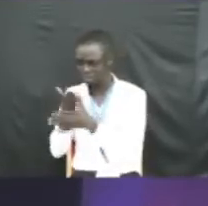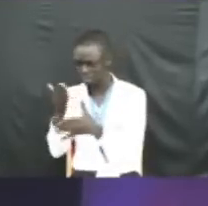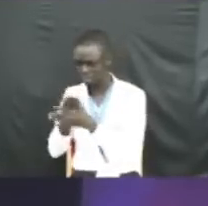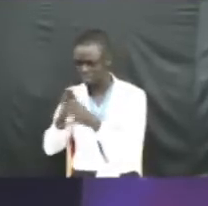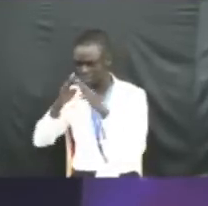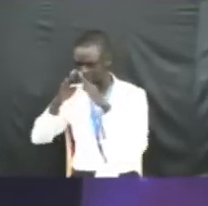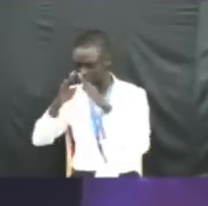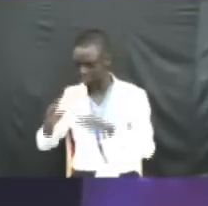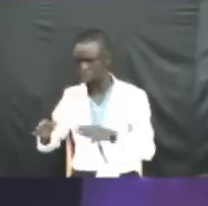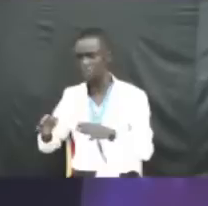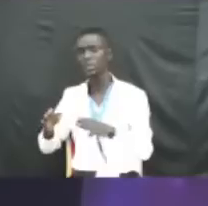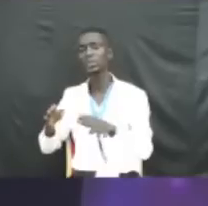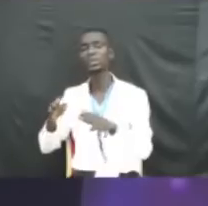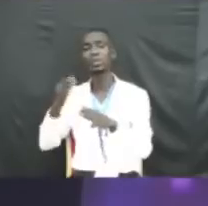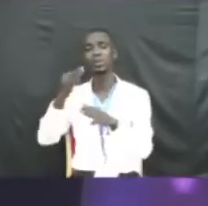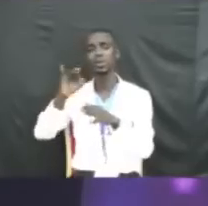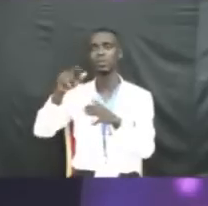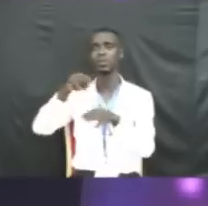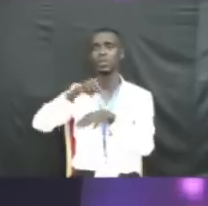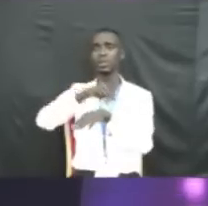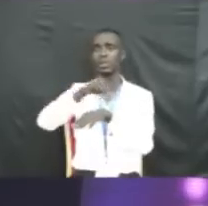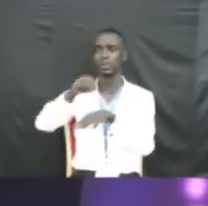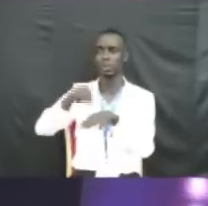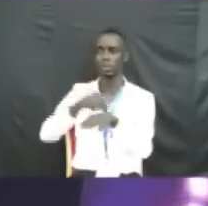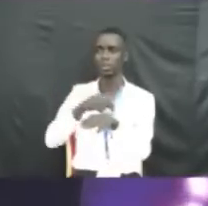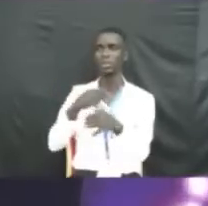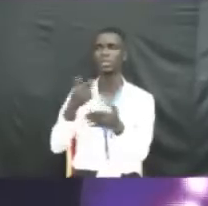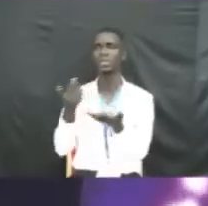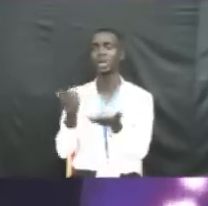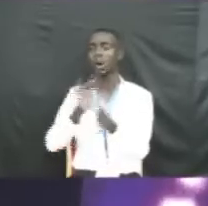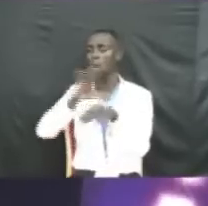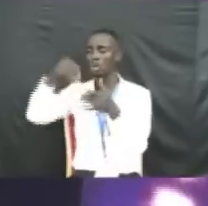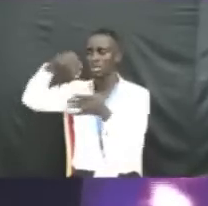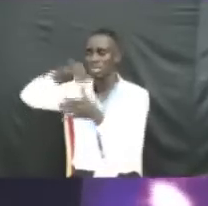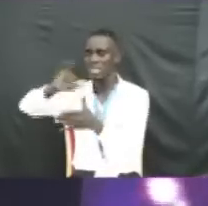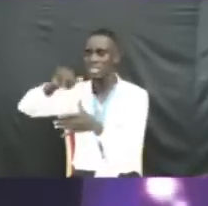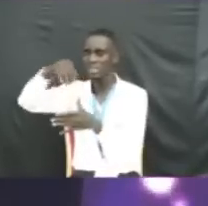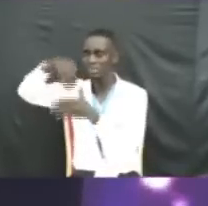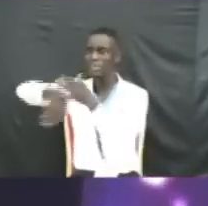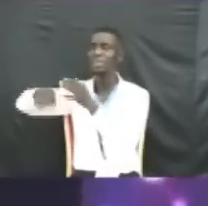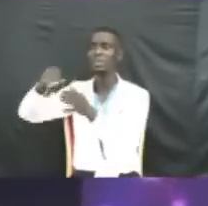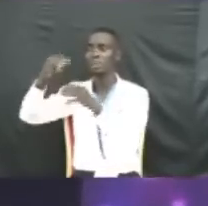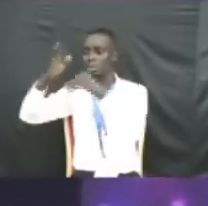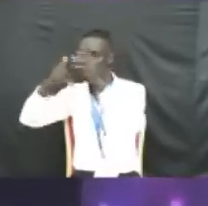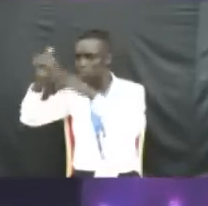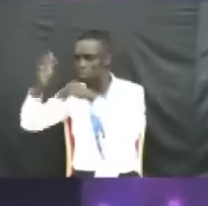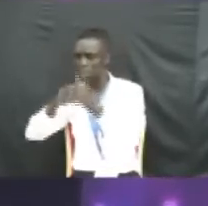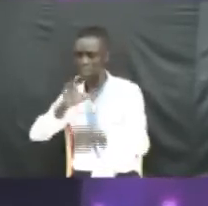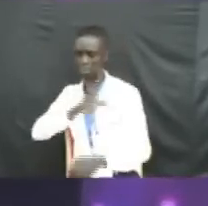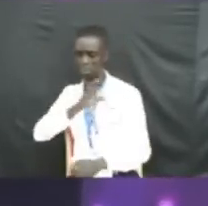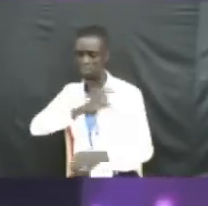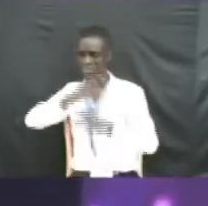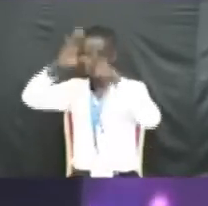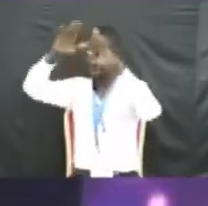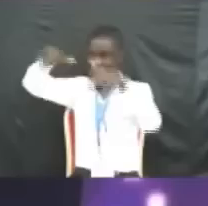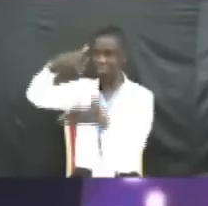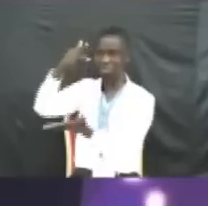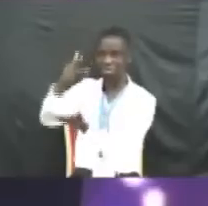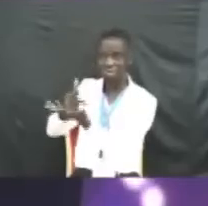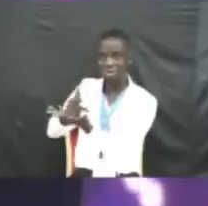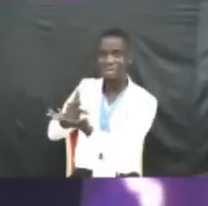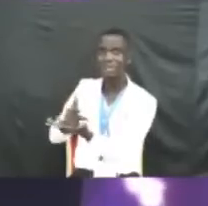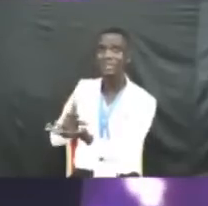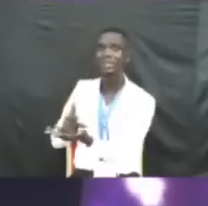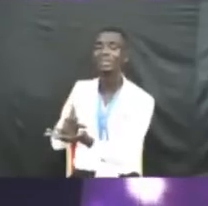stability of the nation, including the construction of police stations and ministry to the